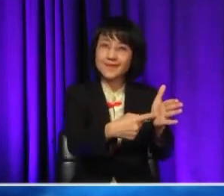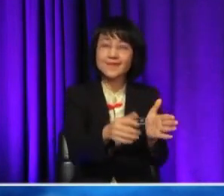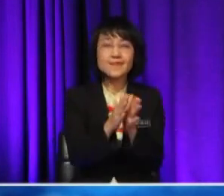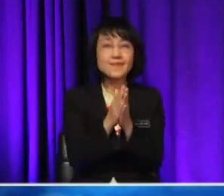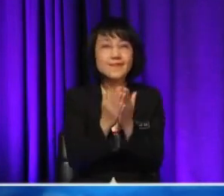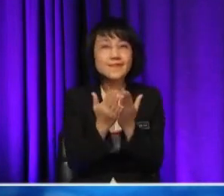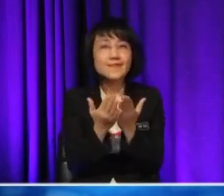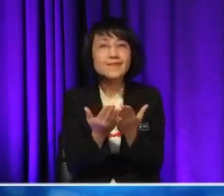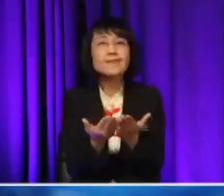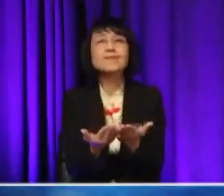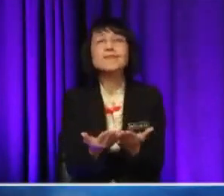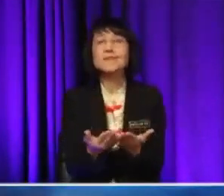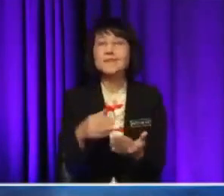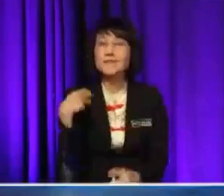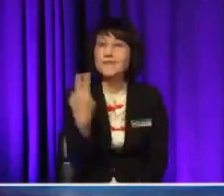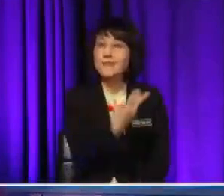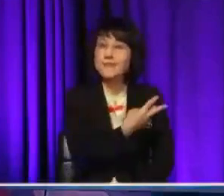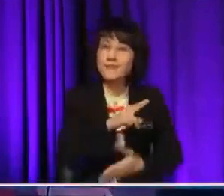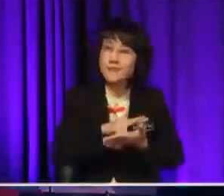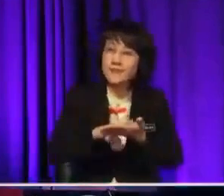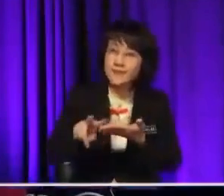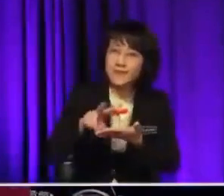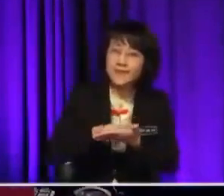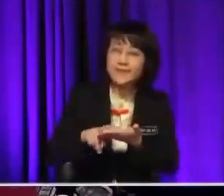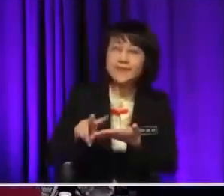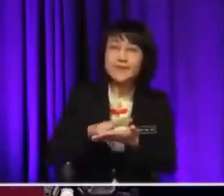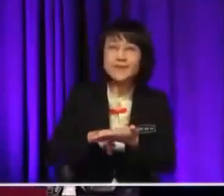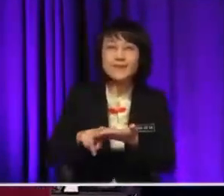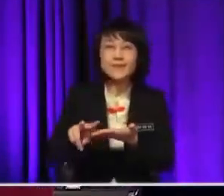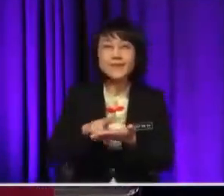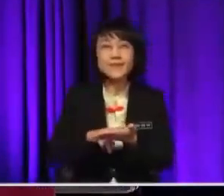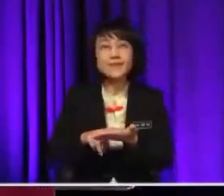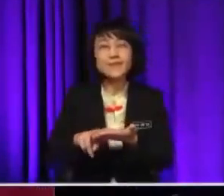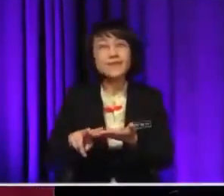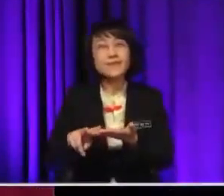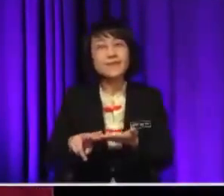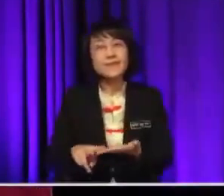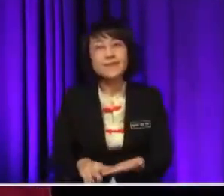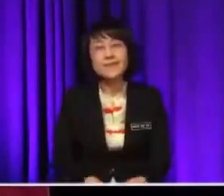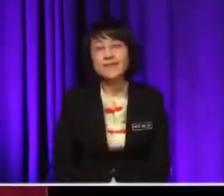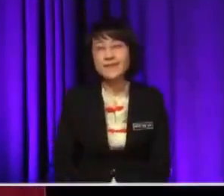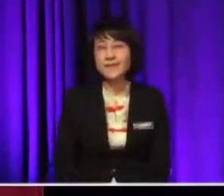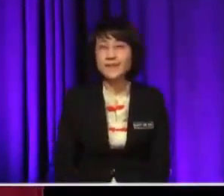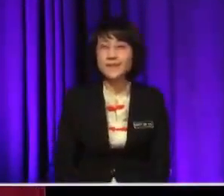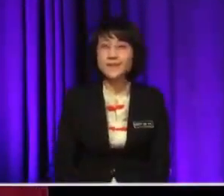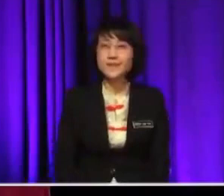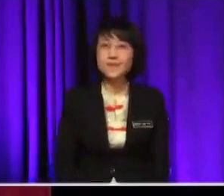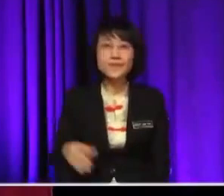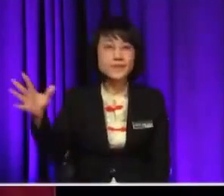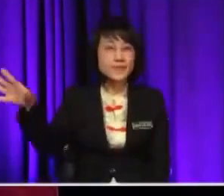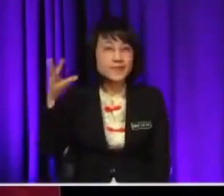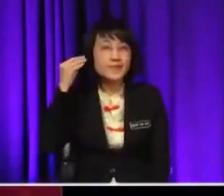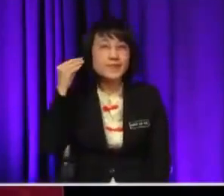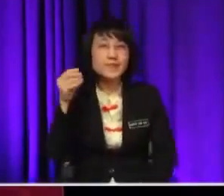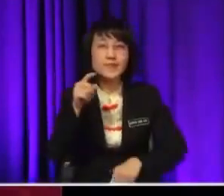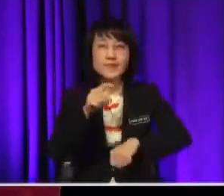Books have we to read, but that half-stifled knell, alas, 'tis the sound of the